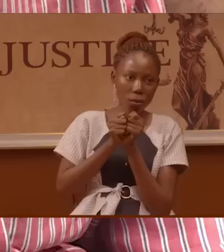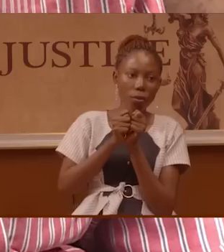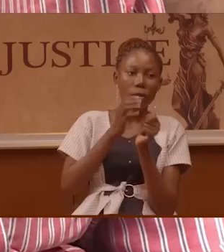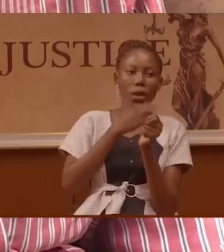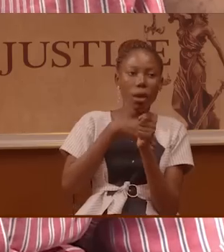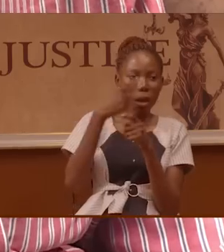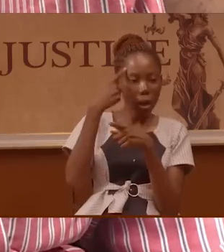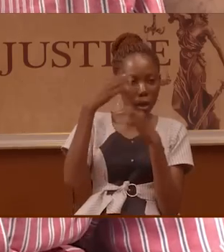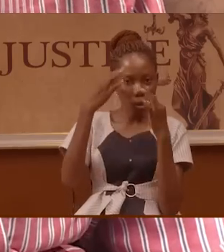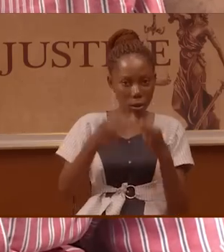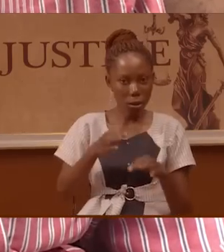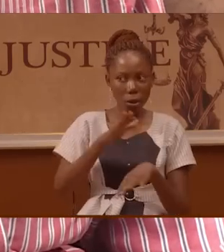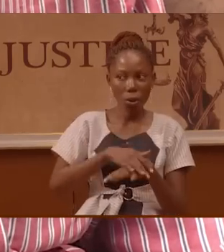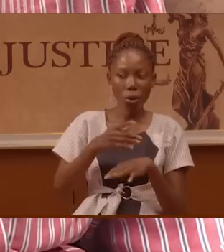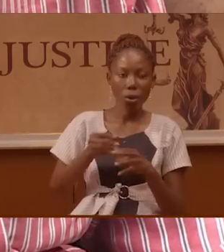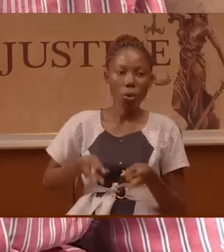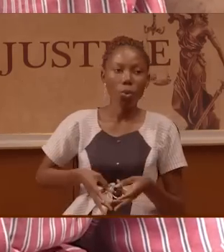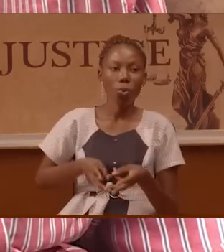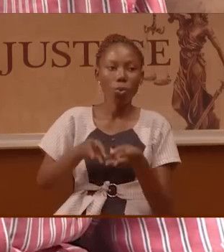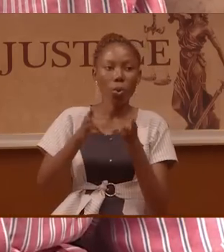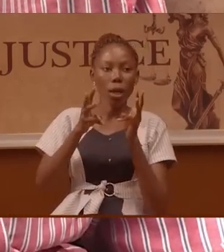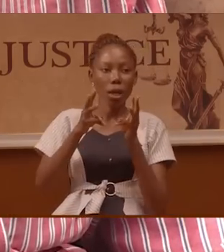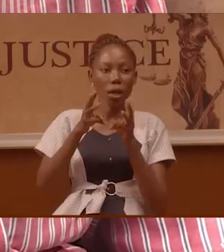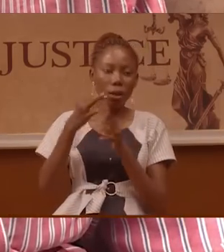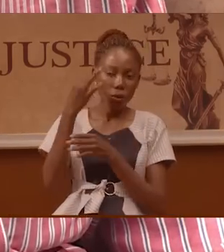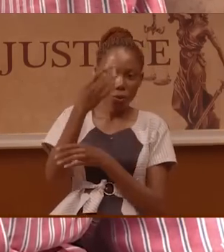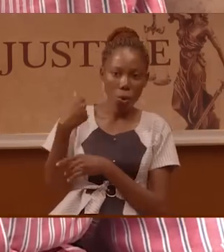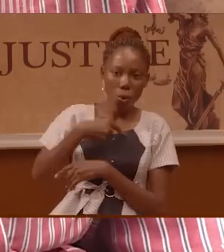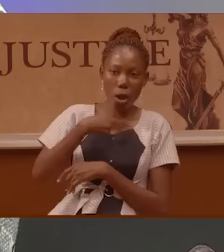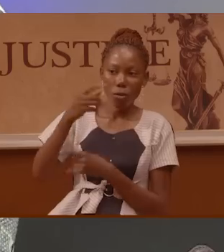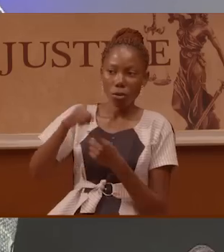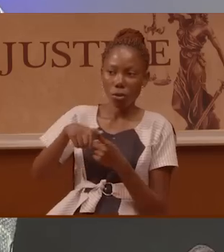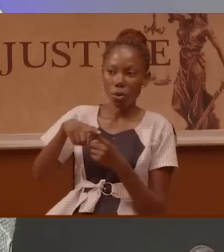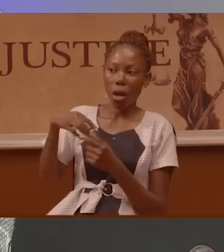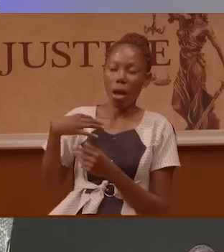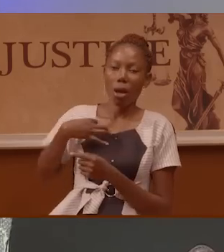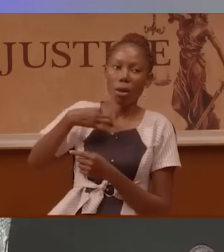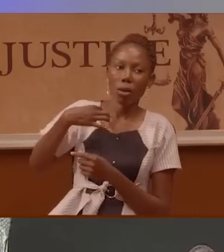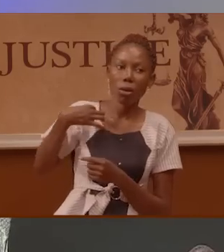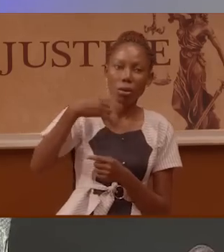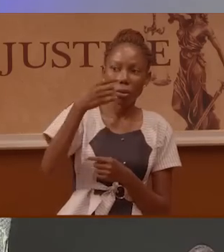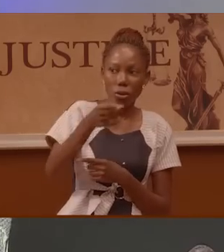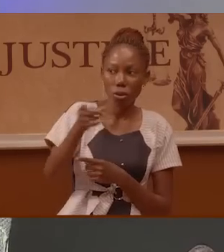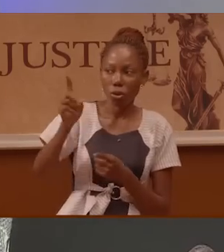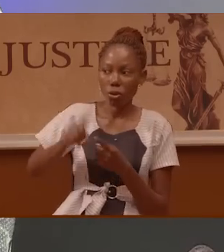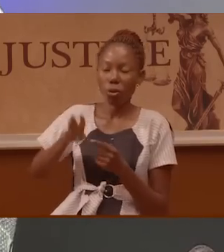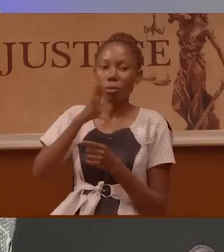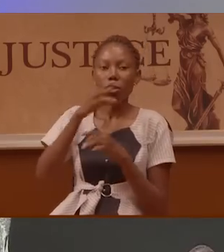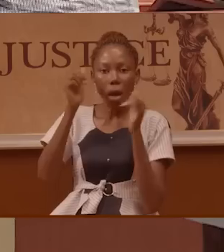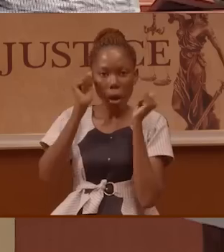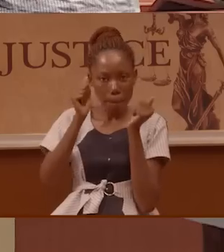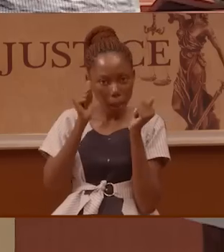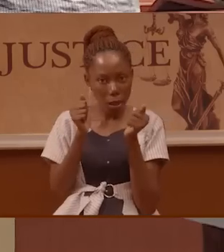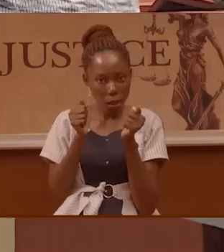and decide on the way forward. Because you have to appoint some of you to be administrators of the